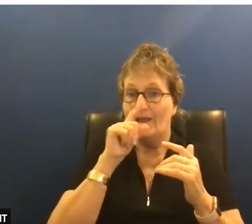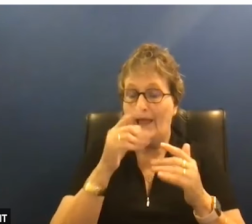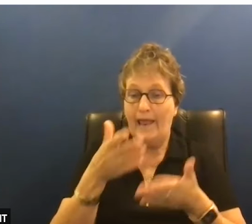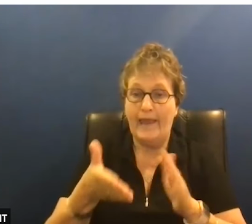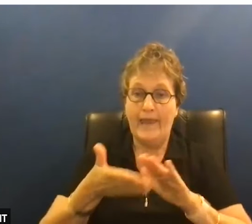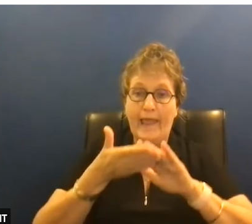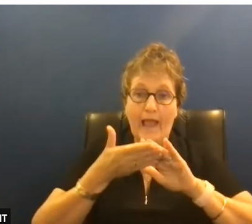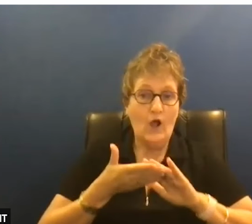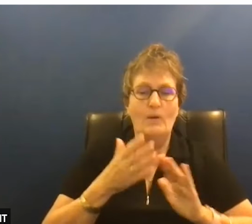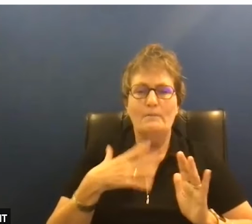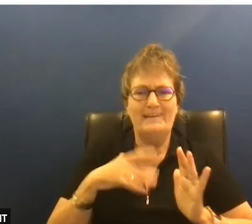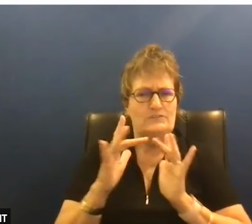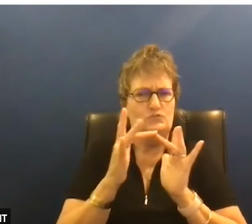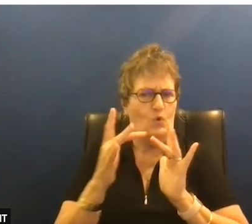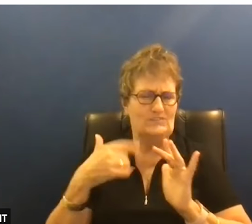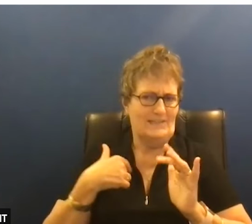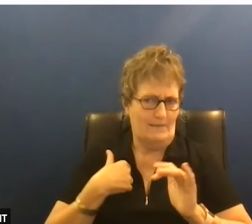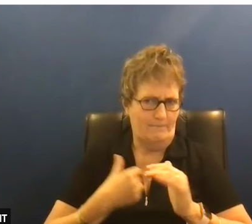know and contact me.